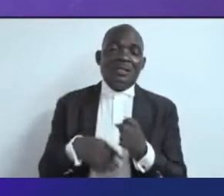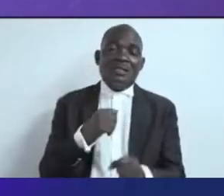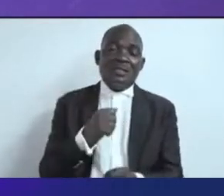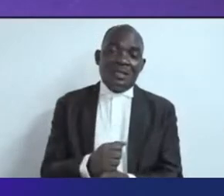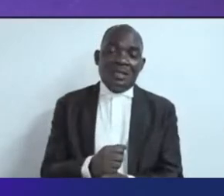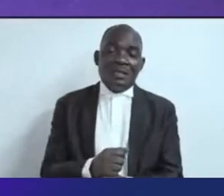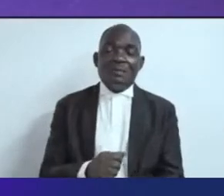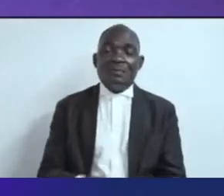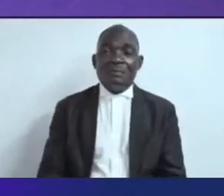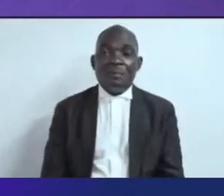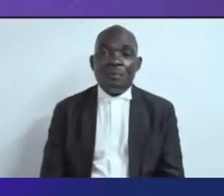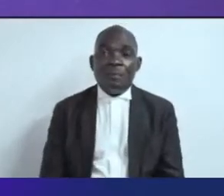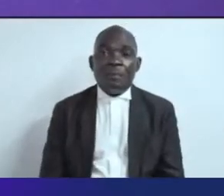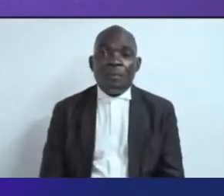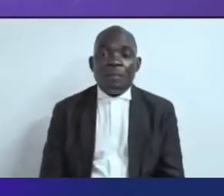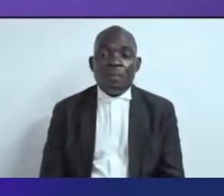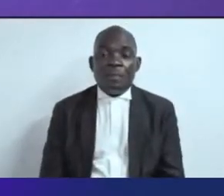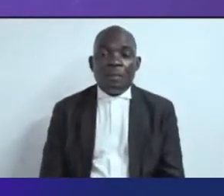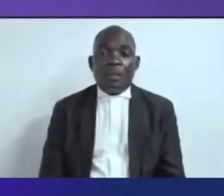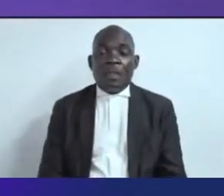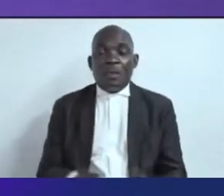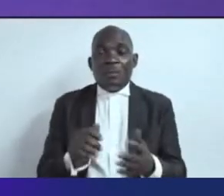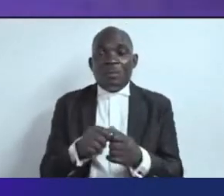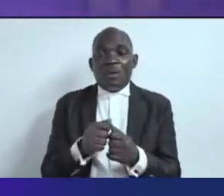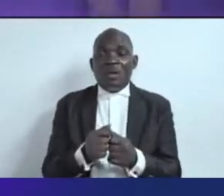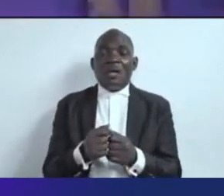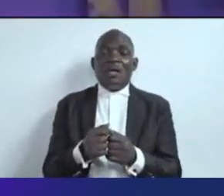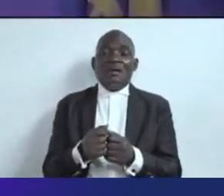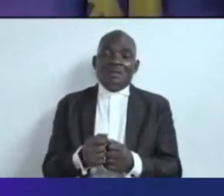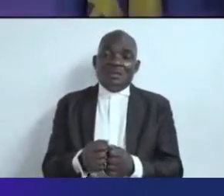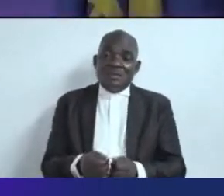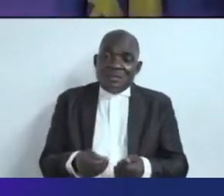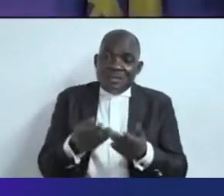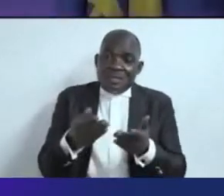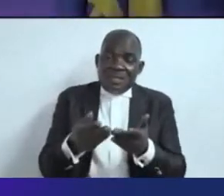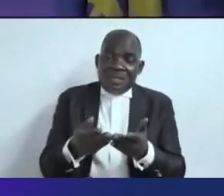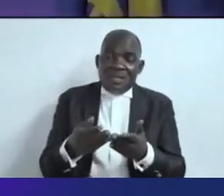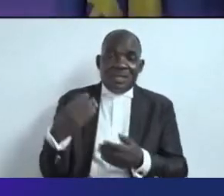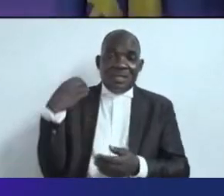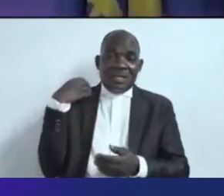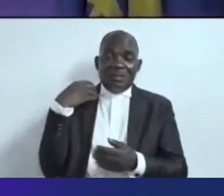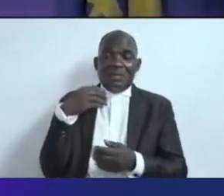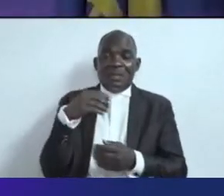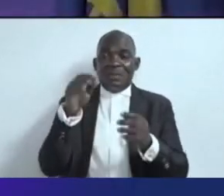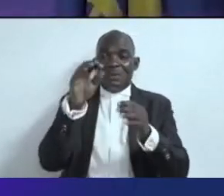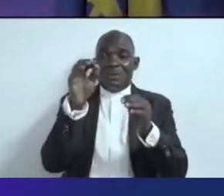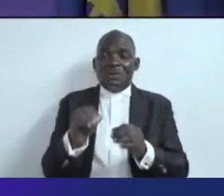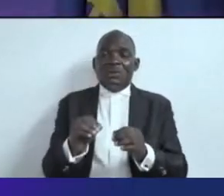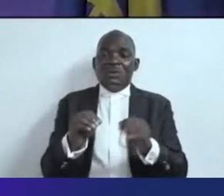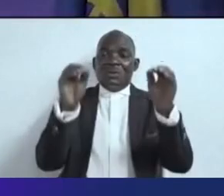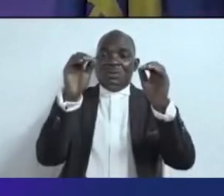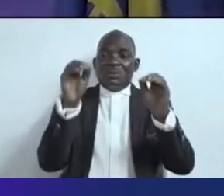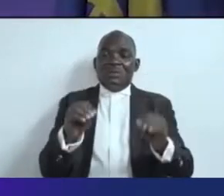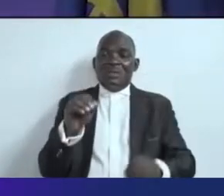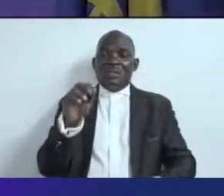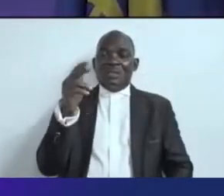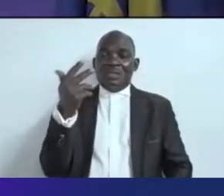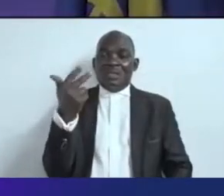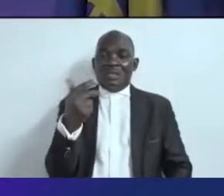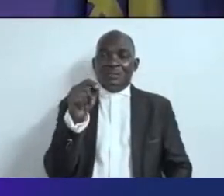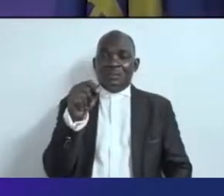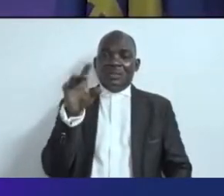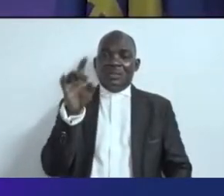August 2023. With reliefs, the capital adequacy ratio was 13.8% in